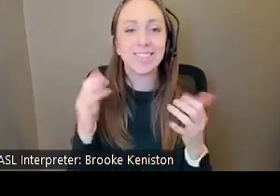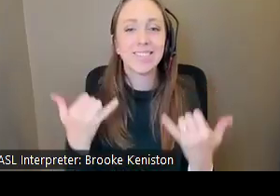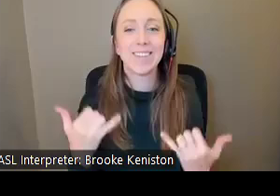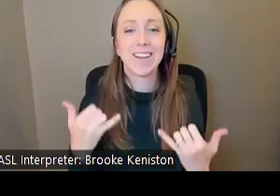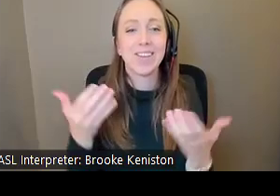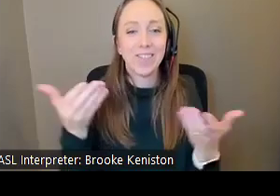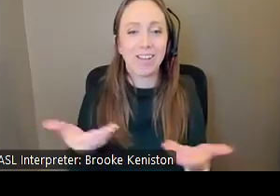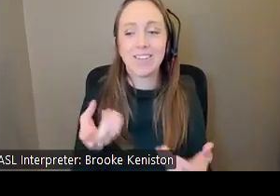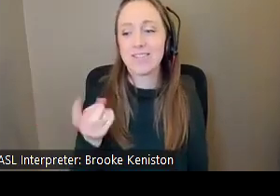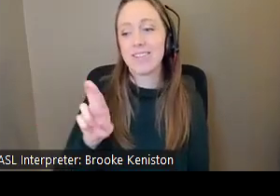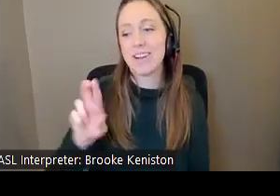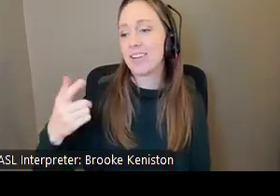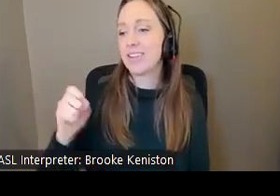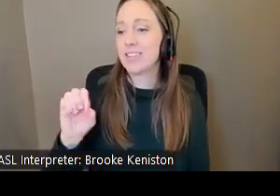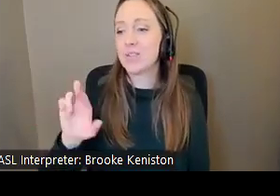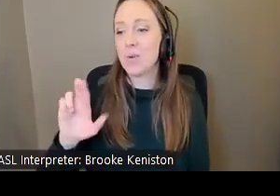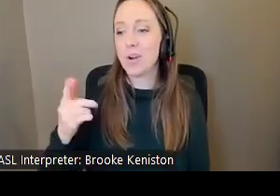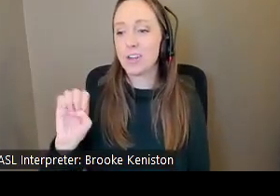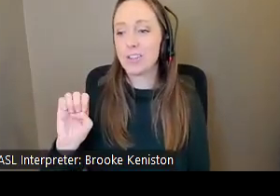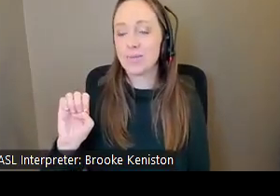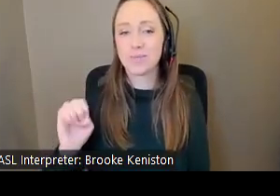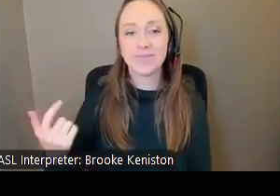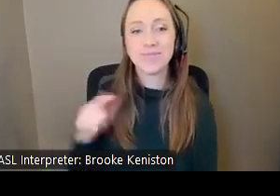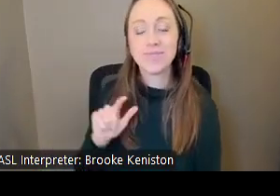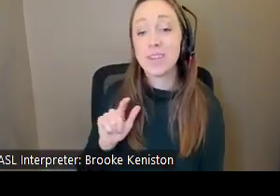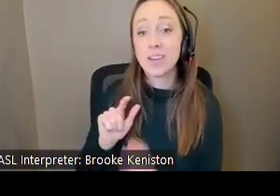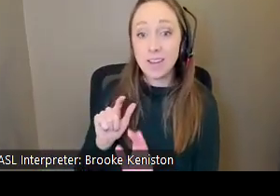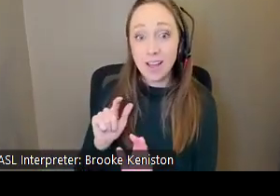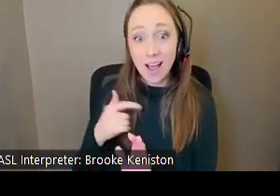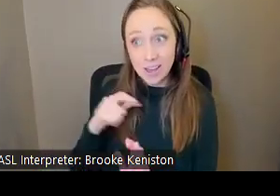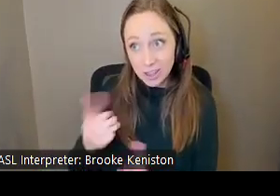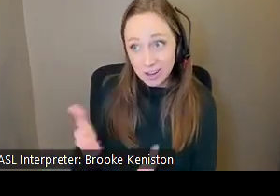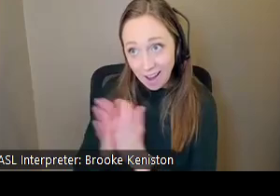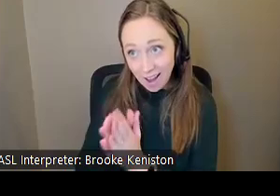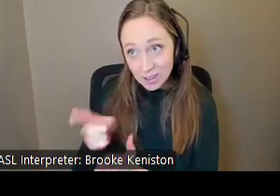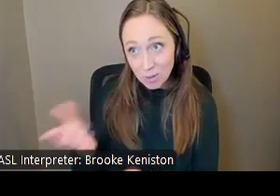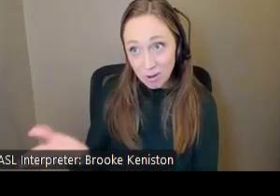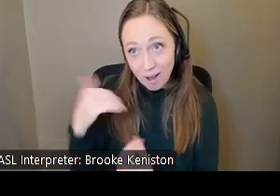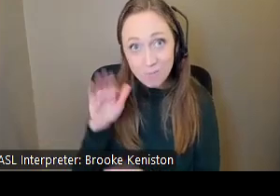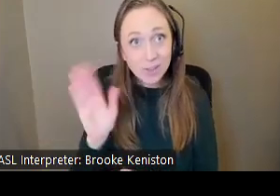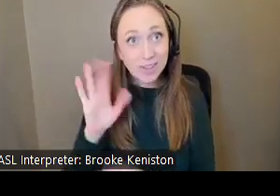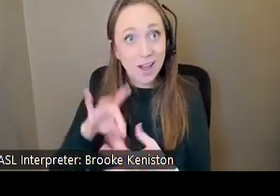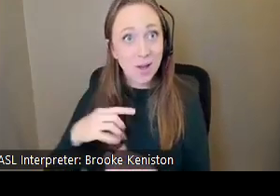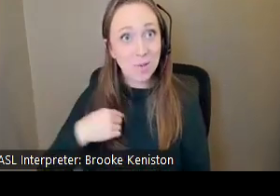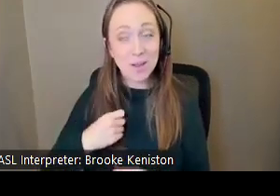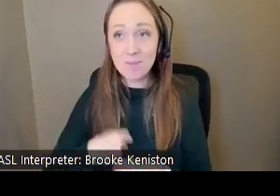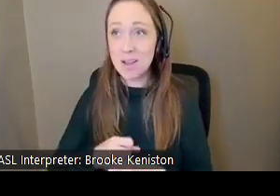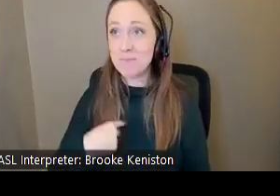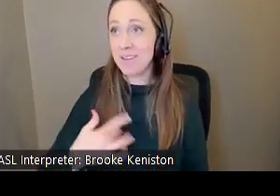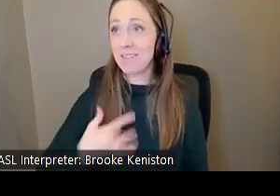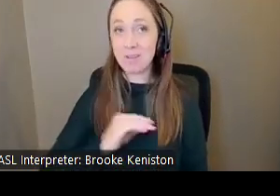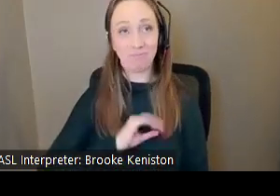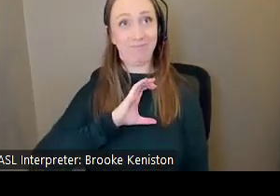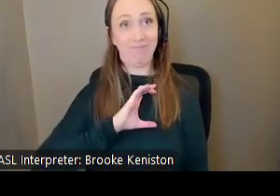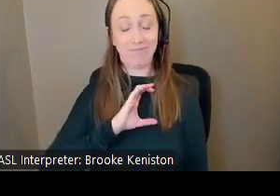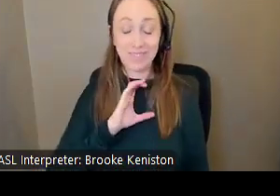I should have you come talk a lot of the times just to boost me up, because it definitely doesn't feel like that